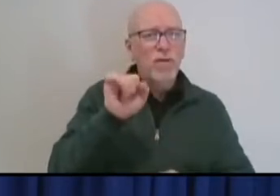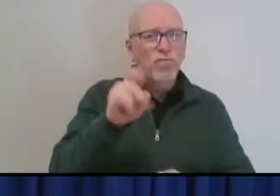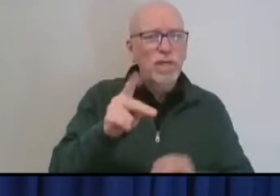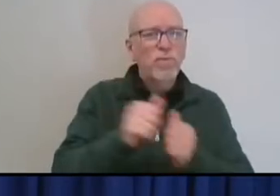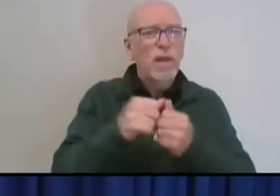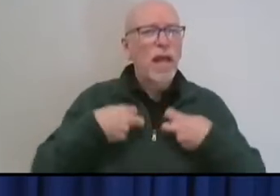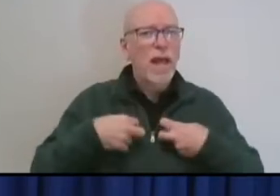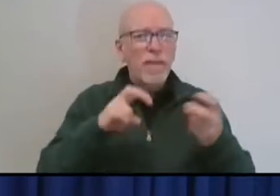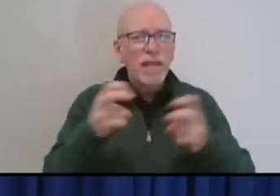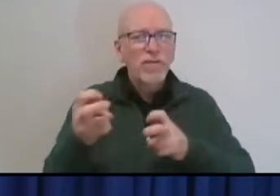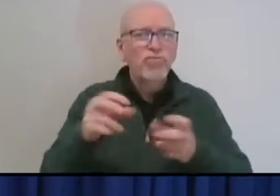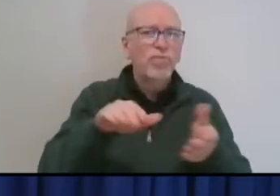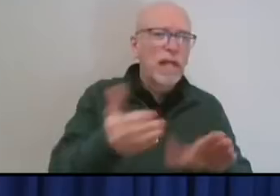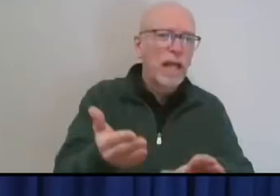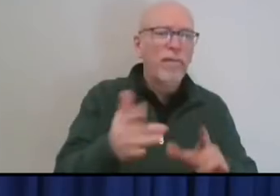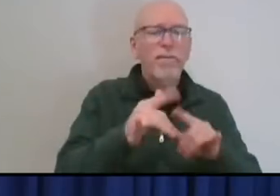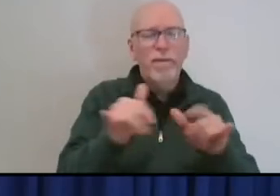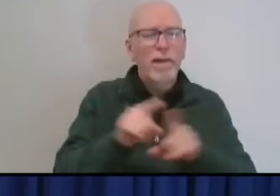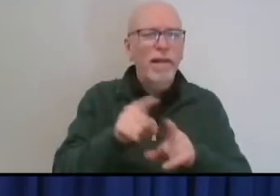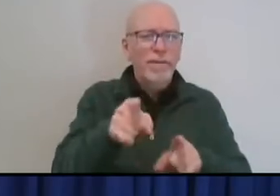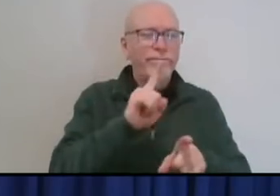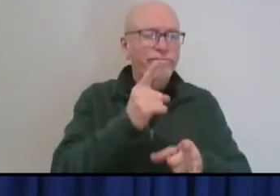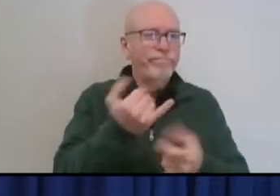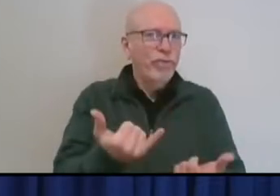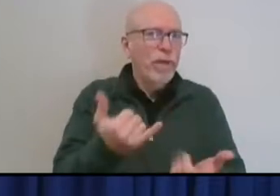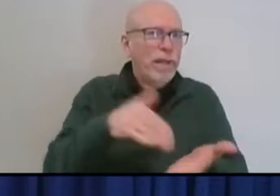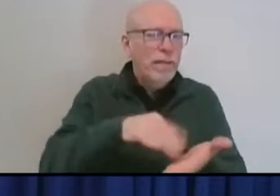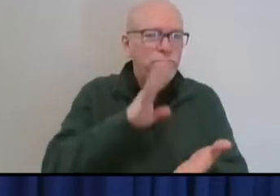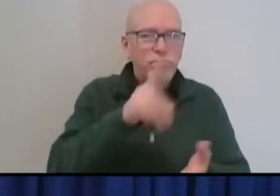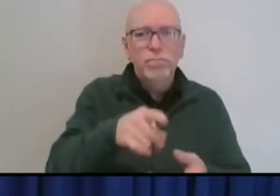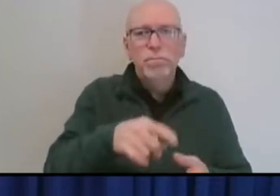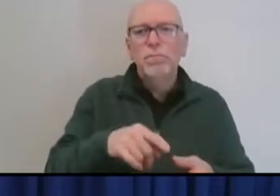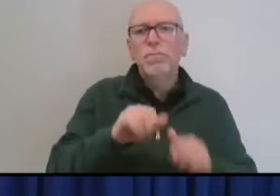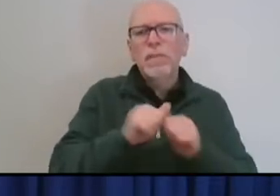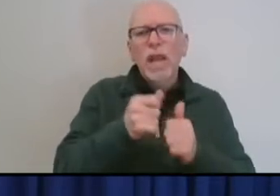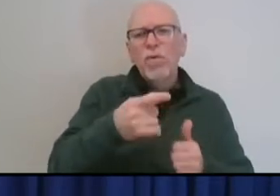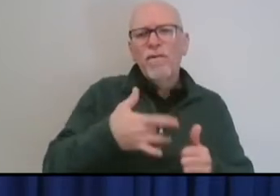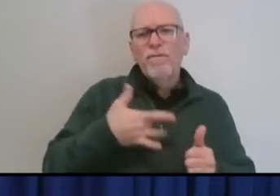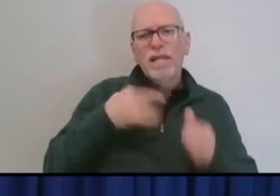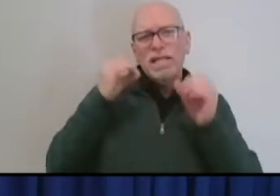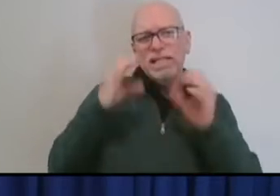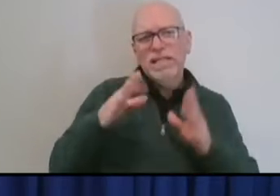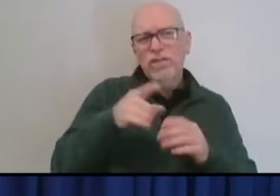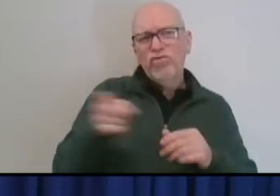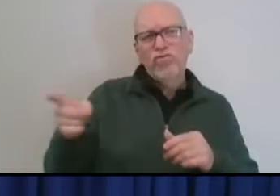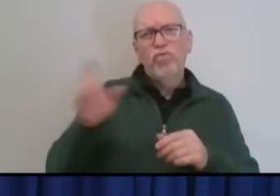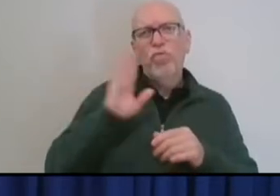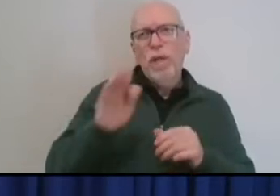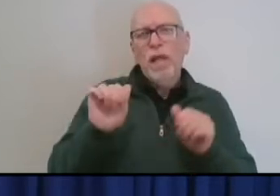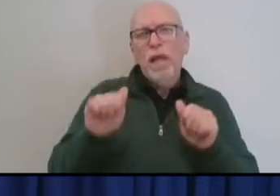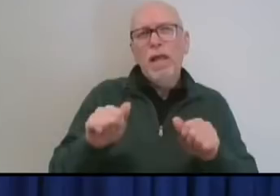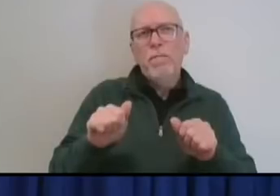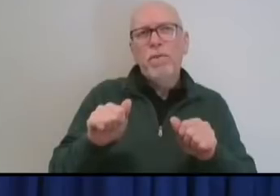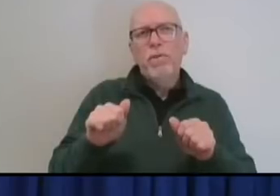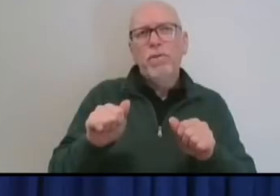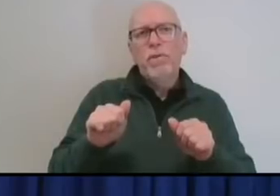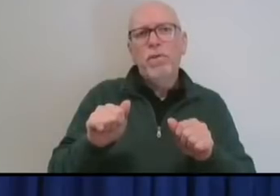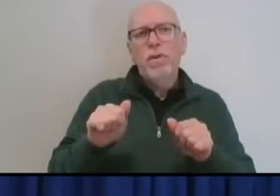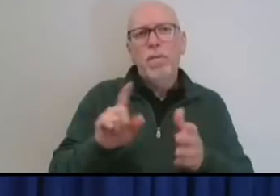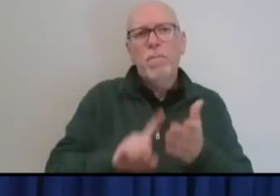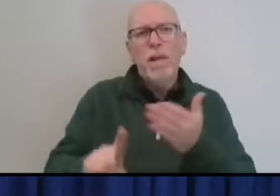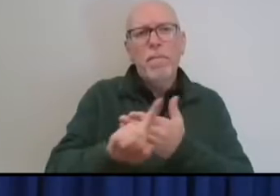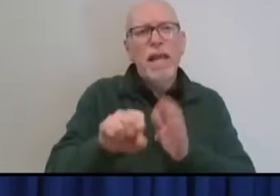complications and death, as you have today as well. But Governor, how do you feel that teachers are going to be able to bypass